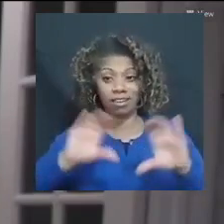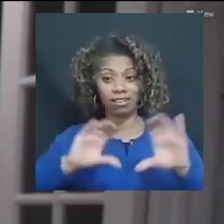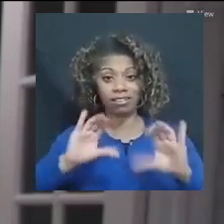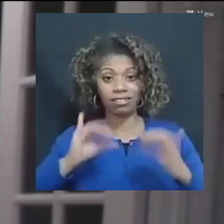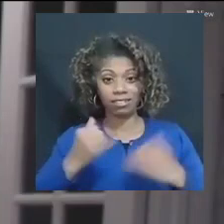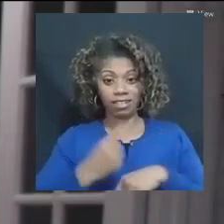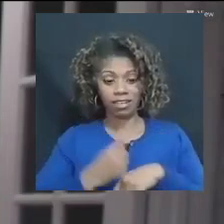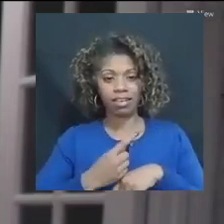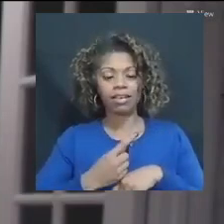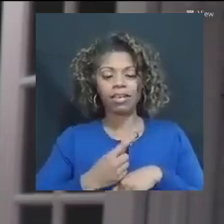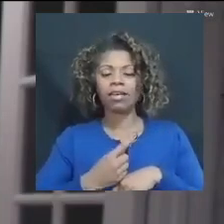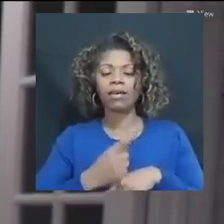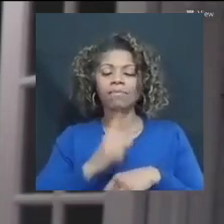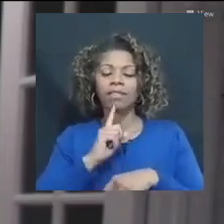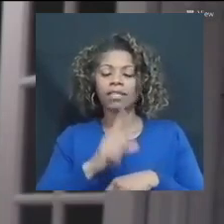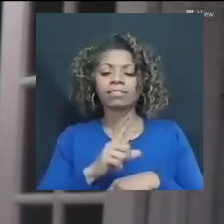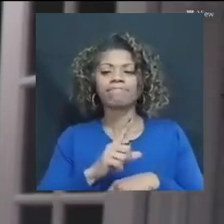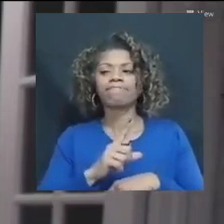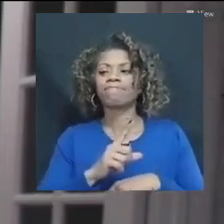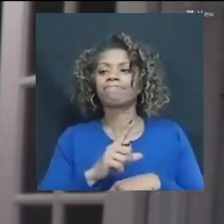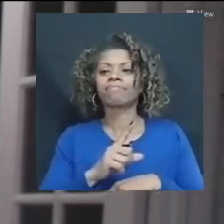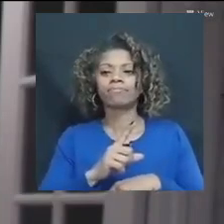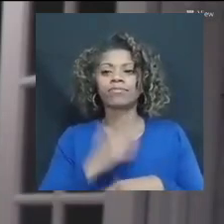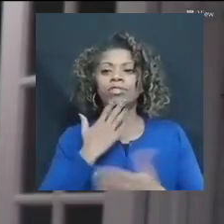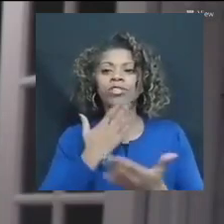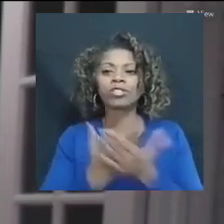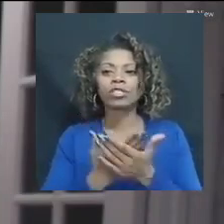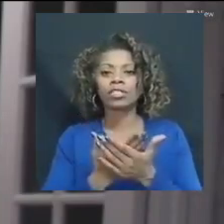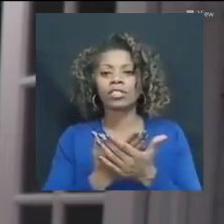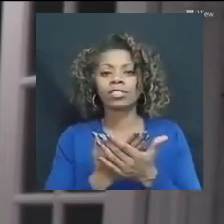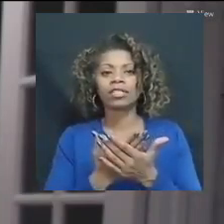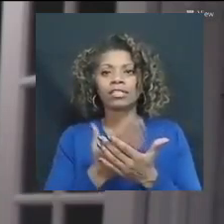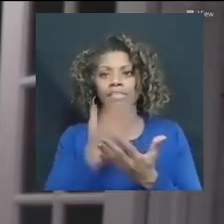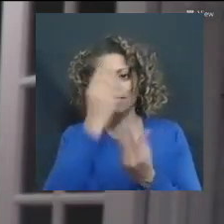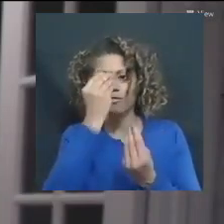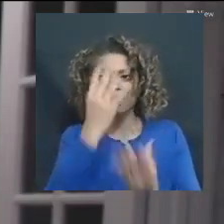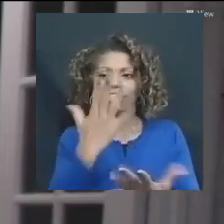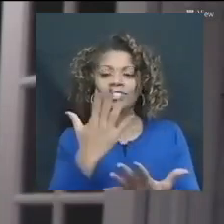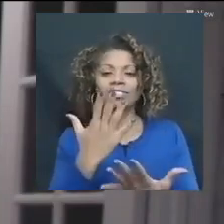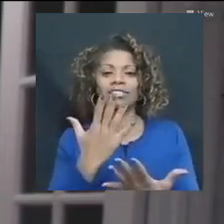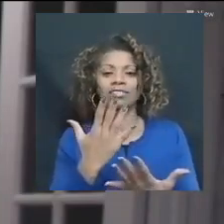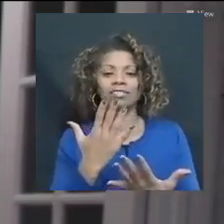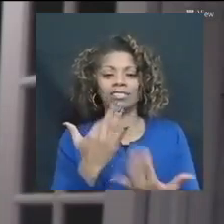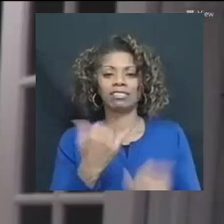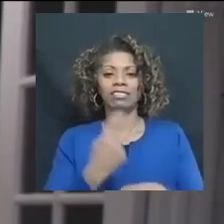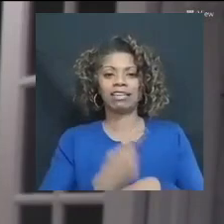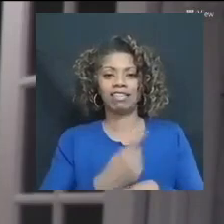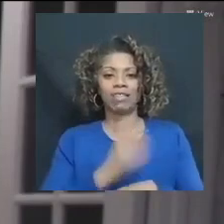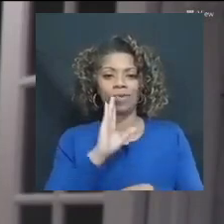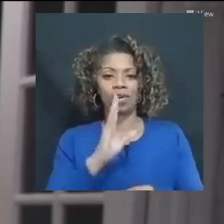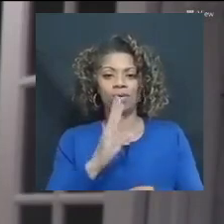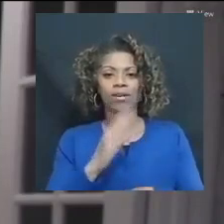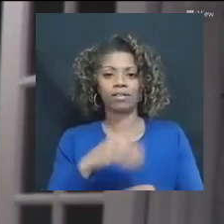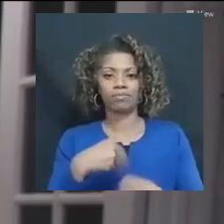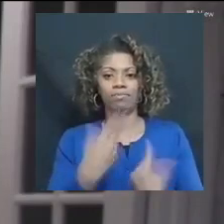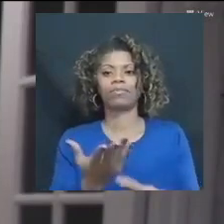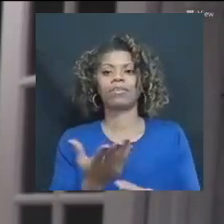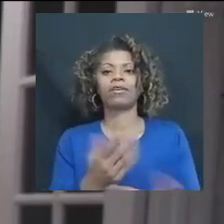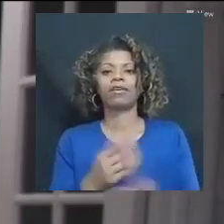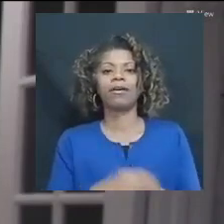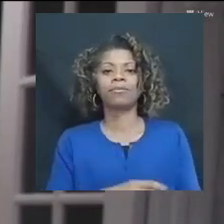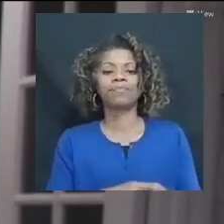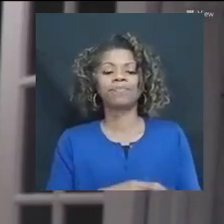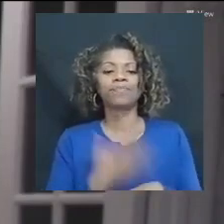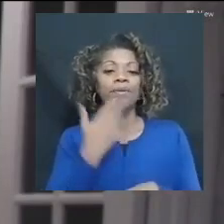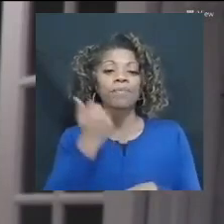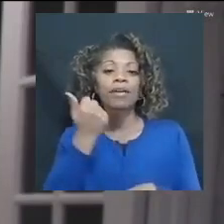going to offer you, I hope, is really helpful and useful to you. We think it will be, but we're also mindful that the best resource that exists out there